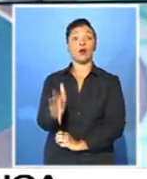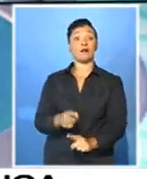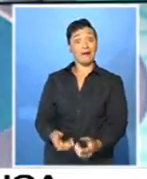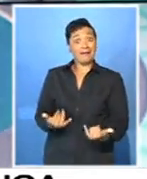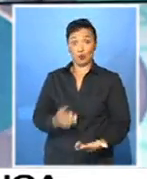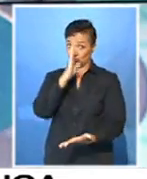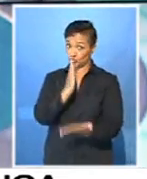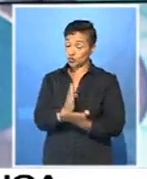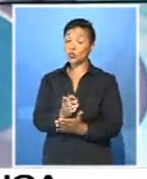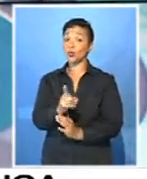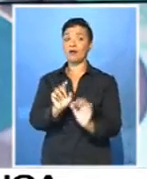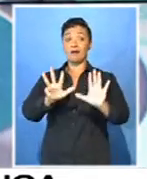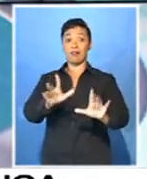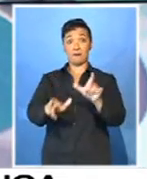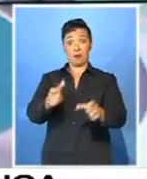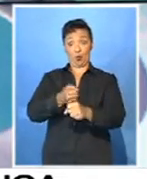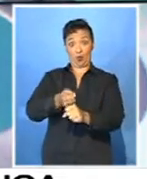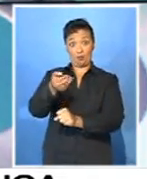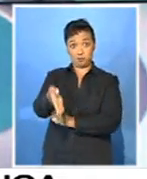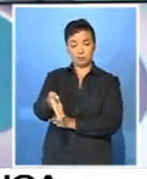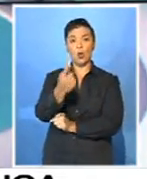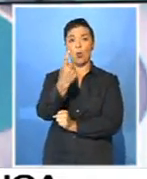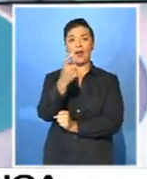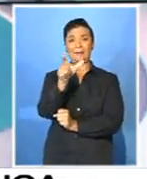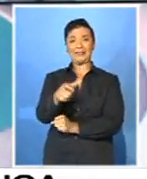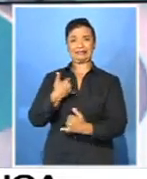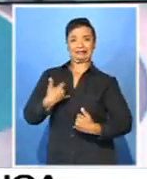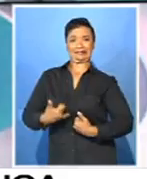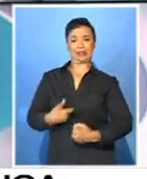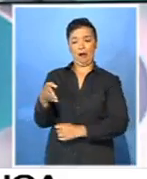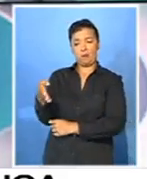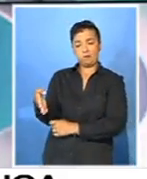we know for certain is 9 hostages released, 1 person